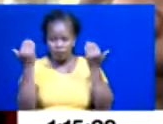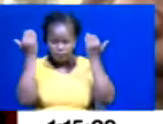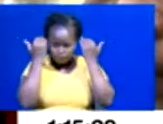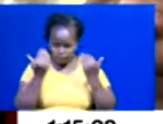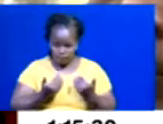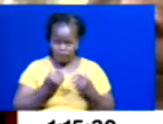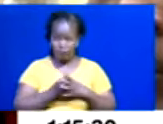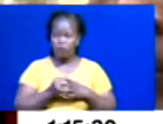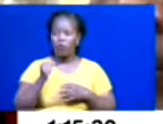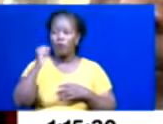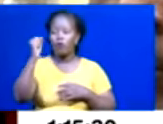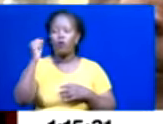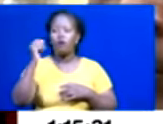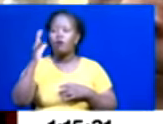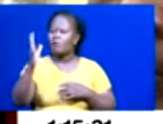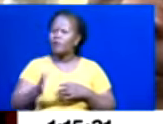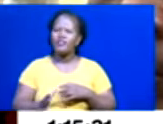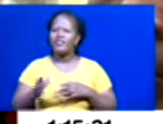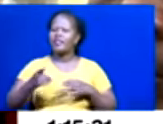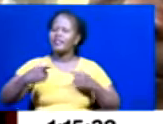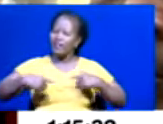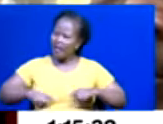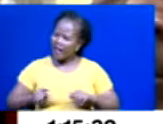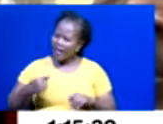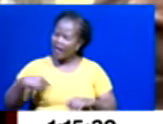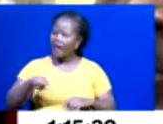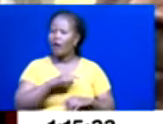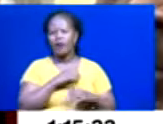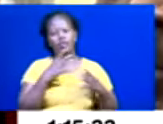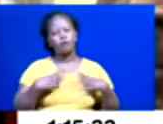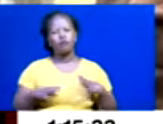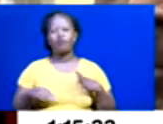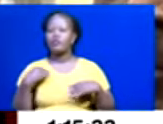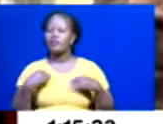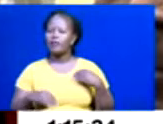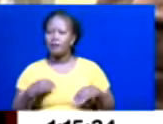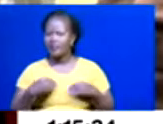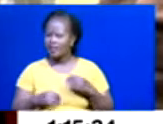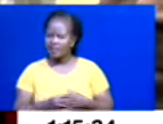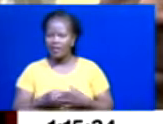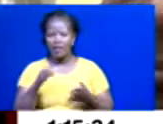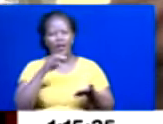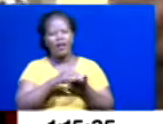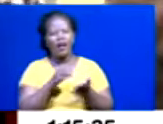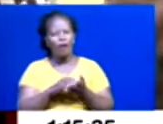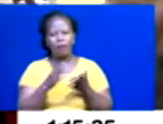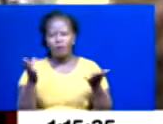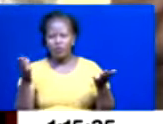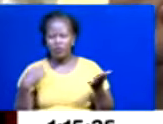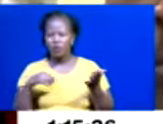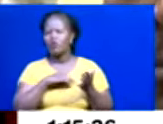Politicians watu wachie nafasi yetu kama watu walio na ulemavu, wasiche